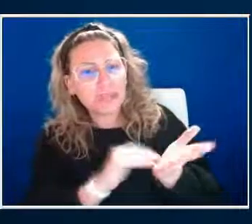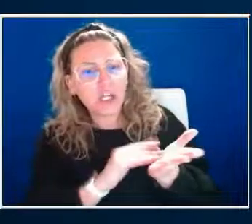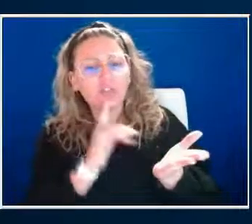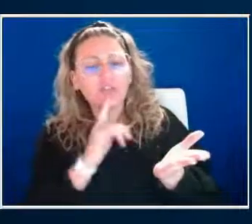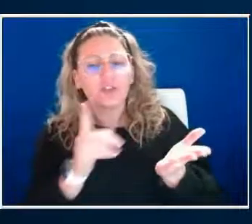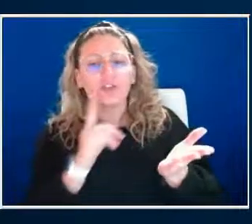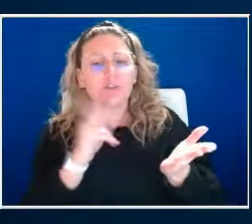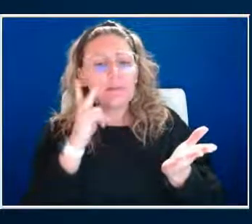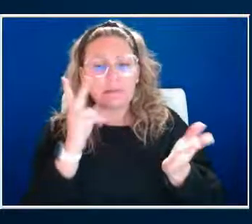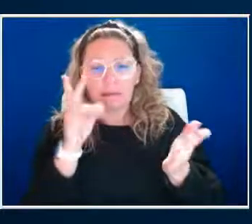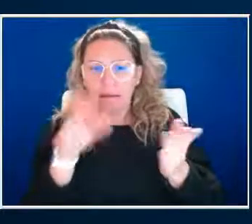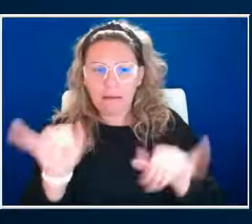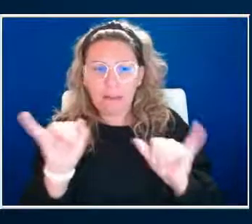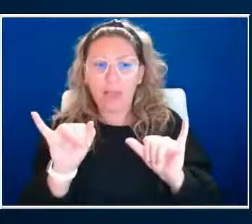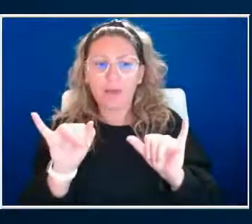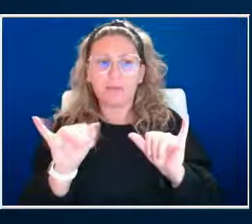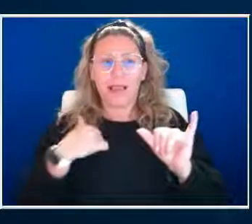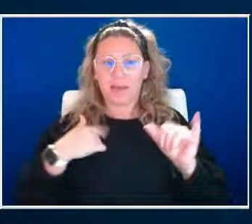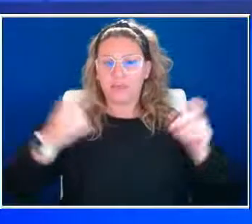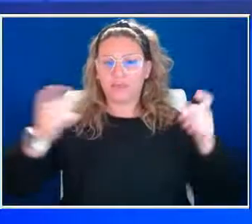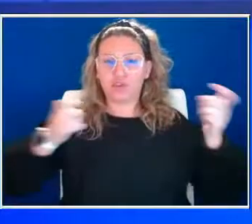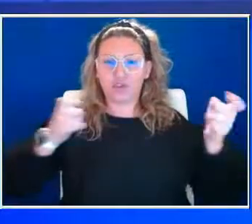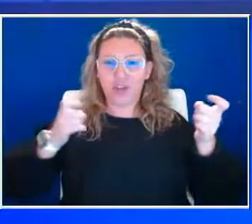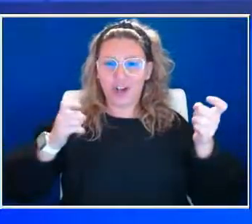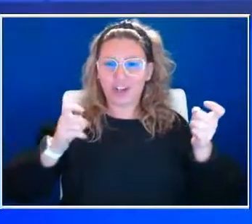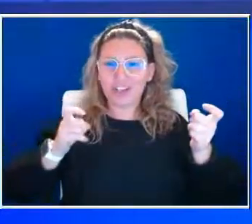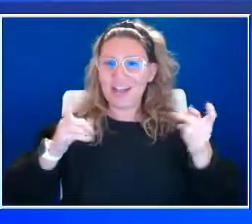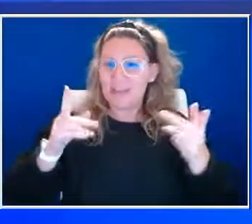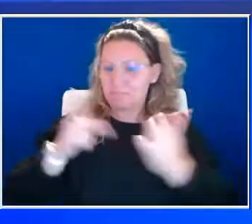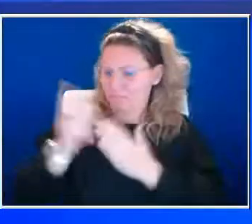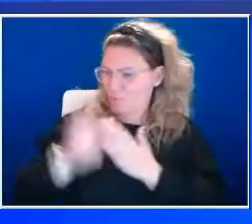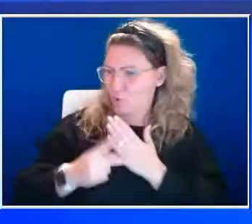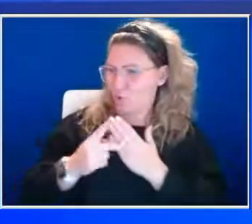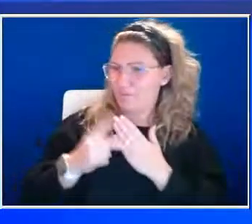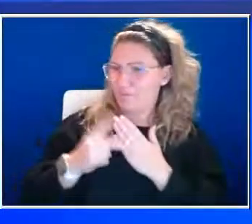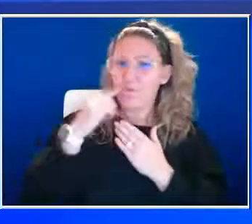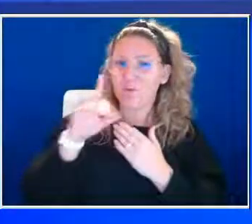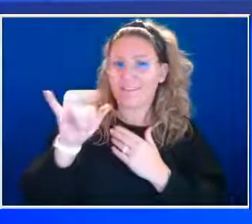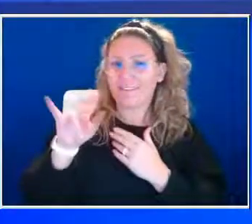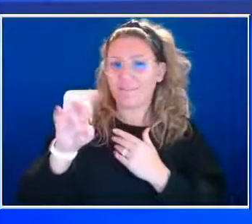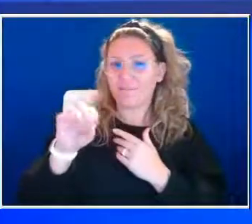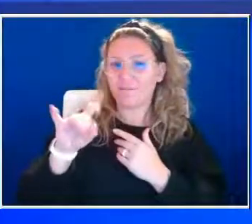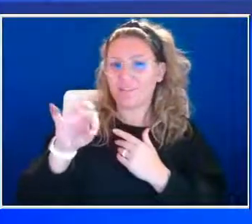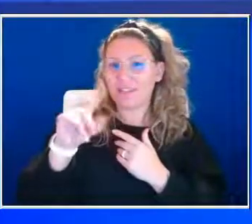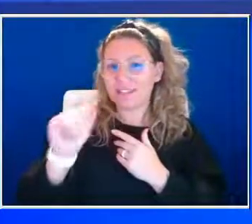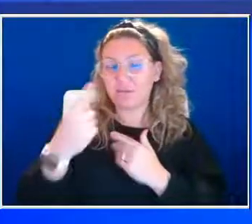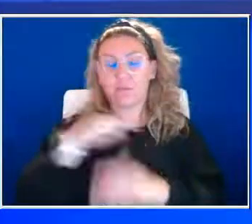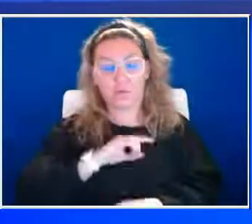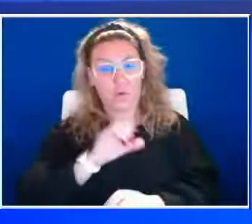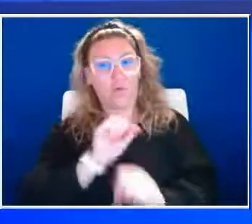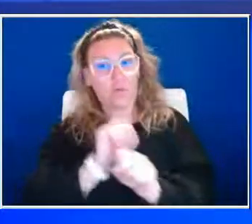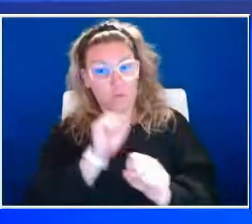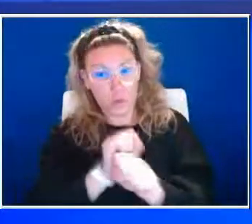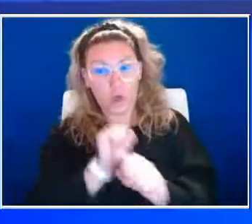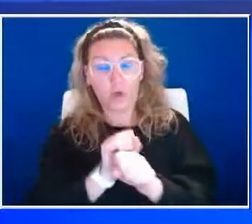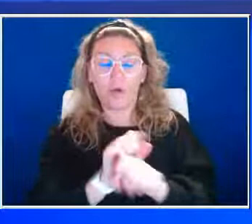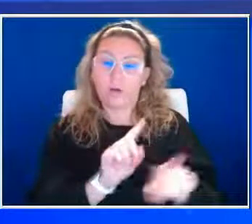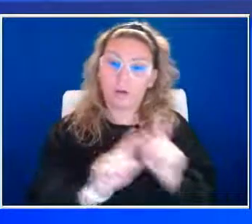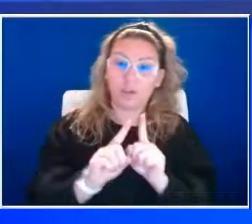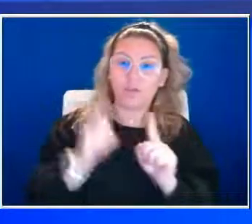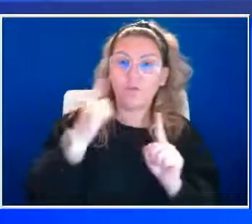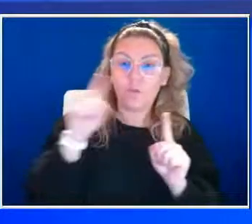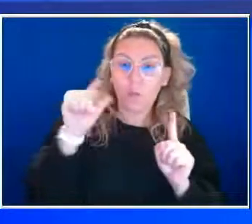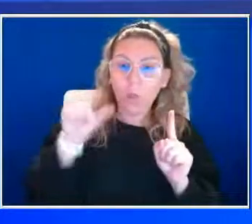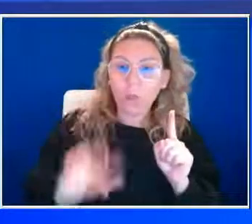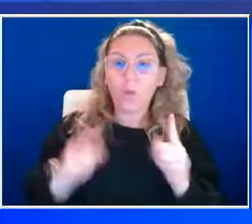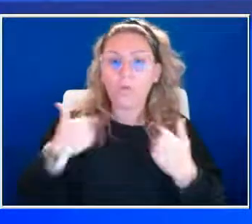And as I'm in charge of the lymphedema program here, we're really working on prevention for lower extremity lymphedema as well, as this is a new concept that I'm continuing